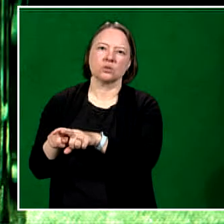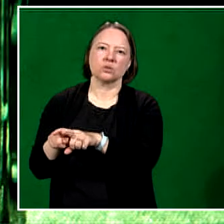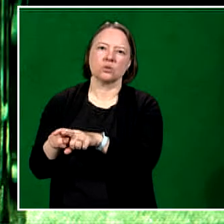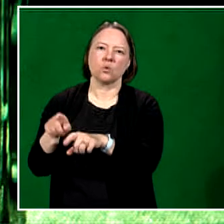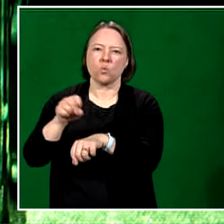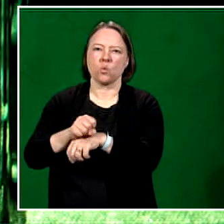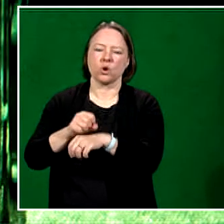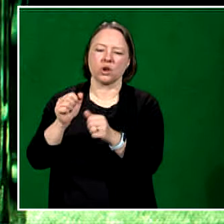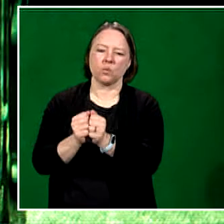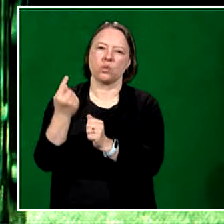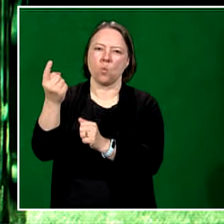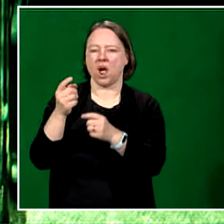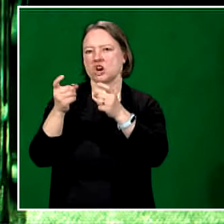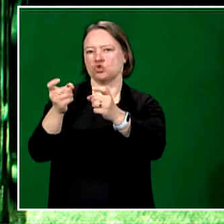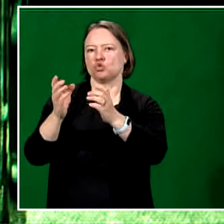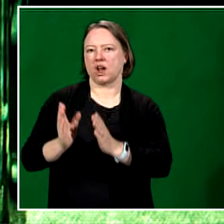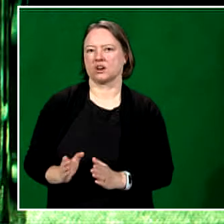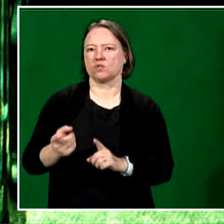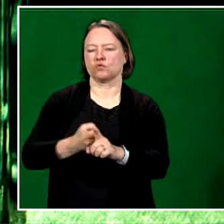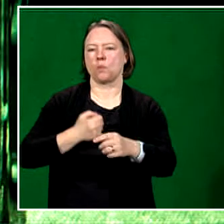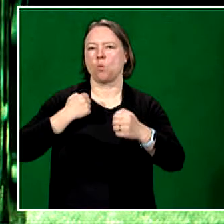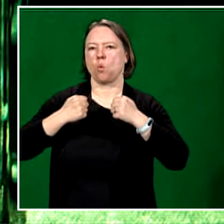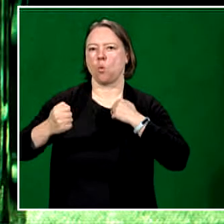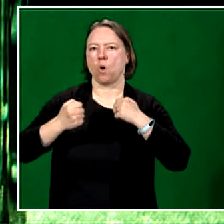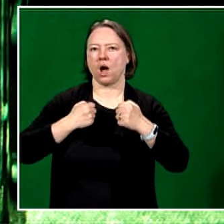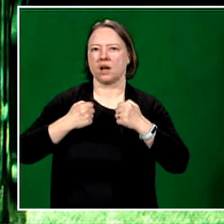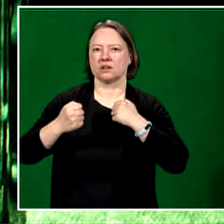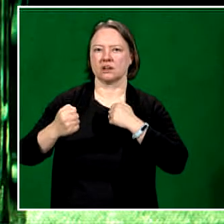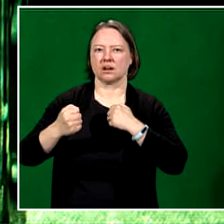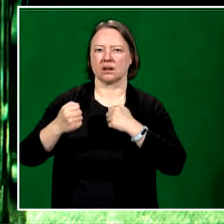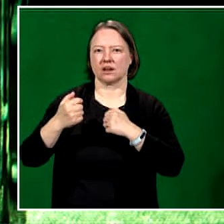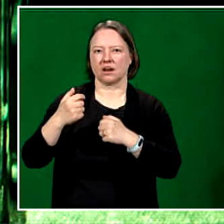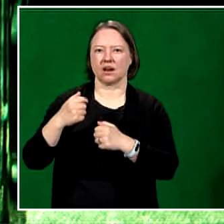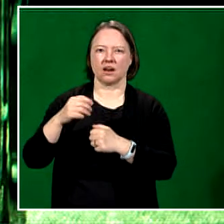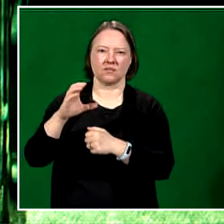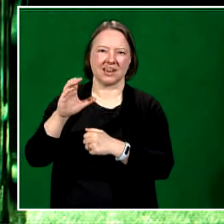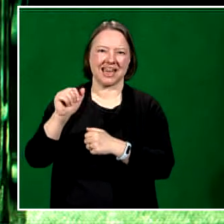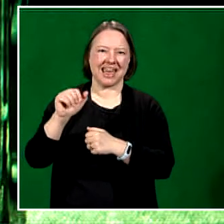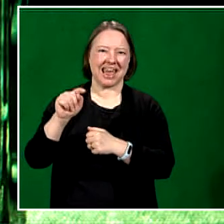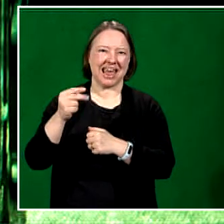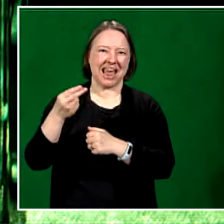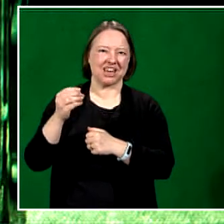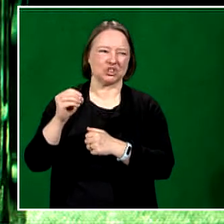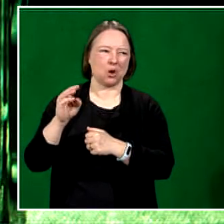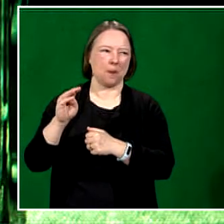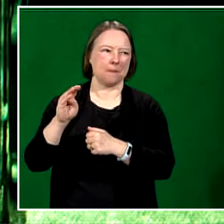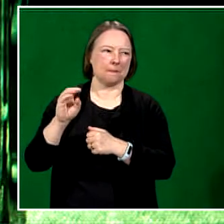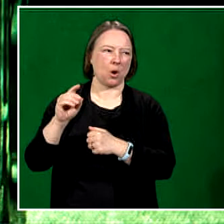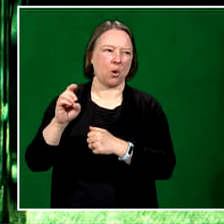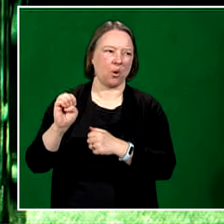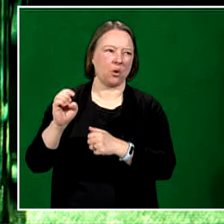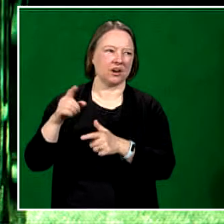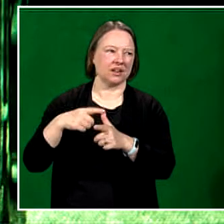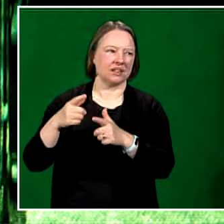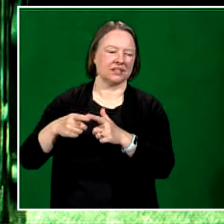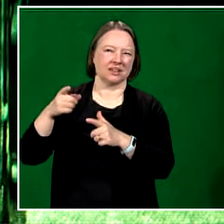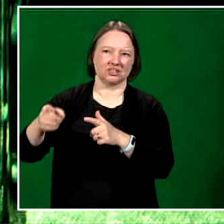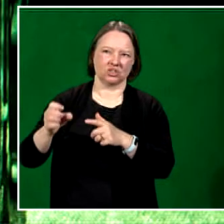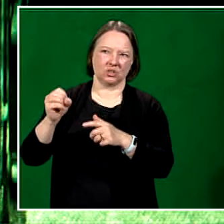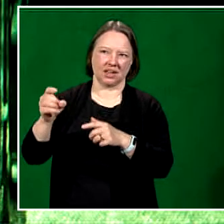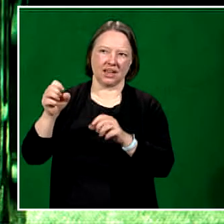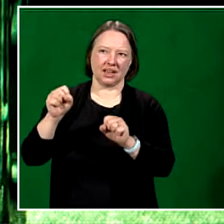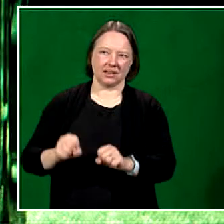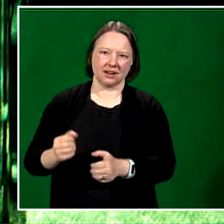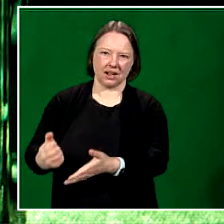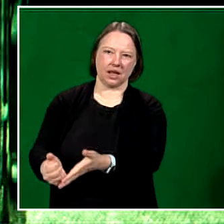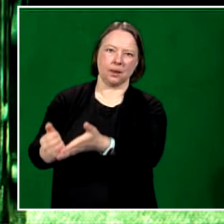one director from the Rwanda Agricultural Board, which is an implementation agency for the Ministry of Agriculture, so that they can